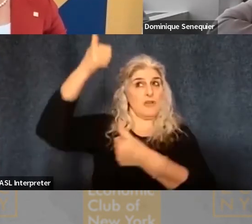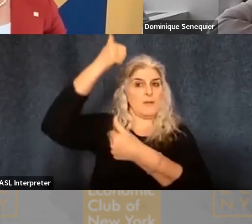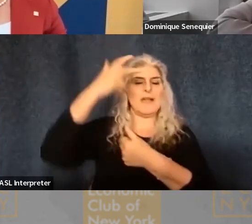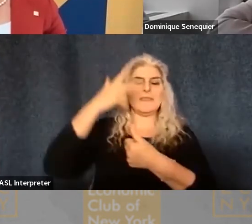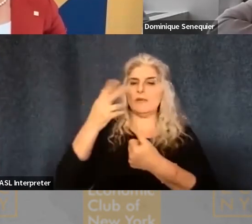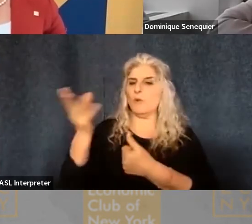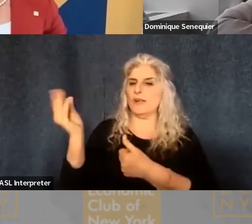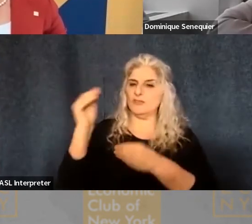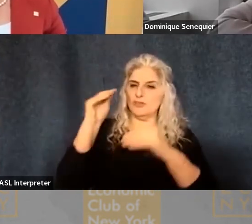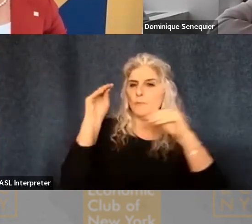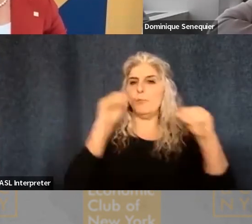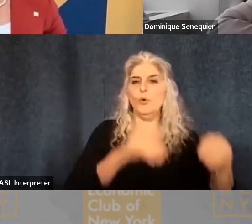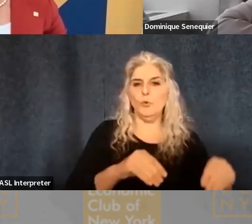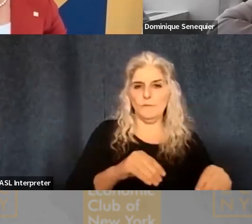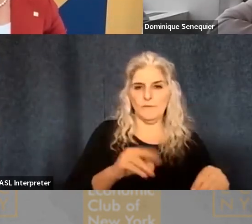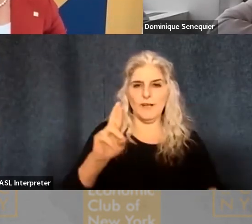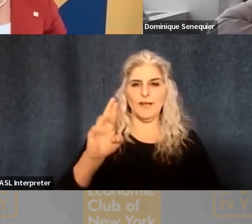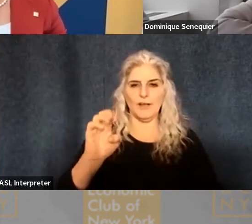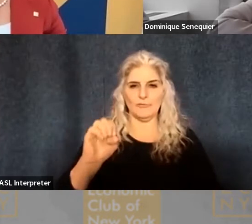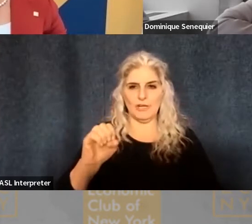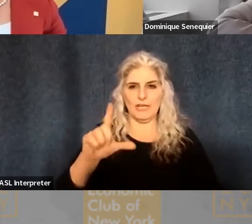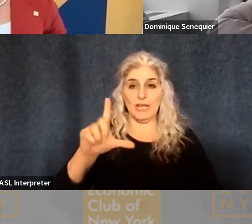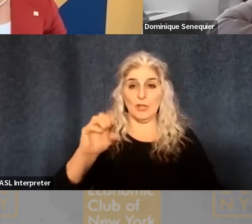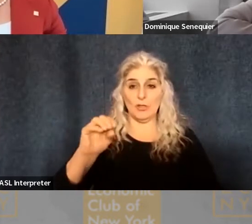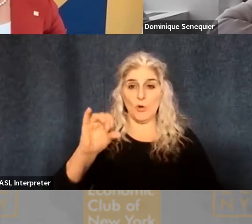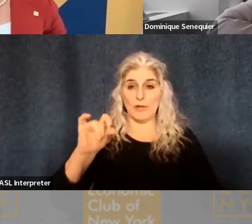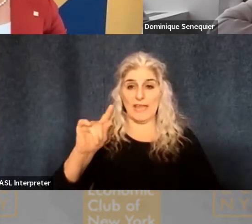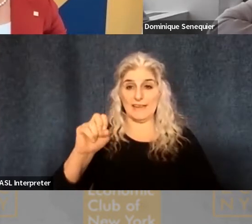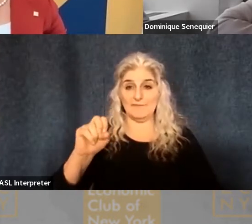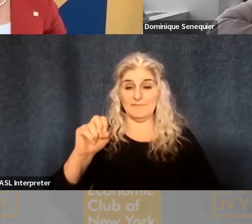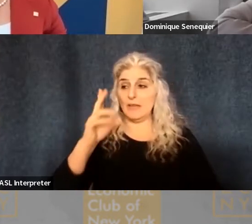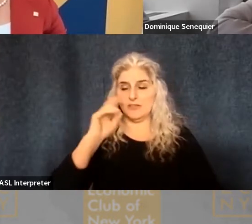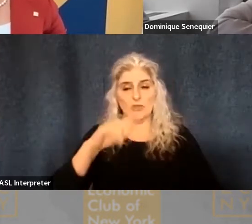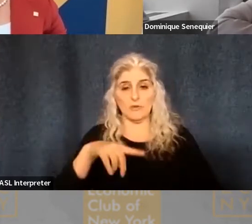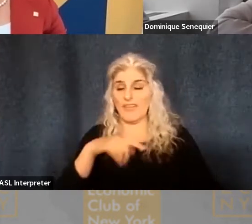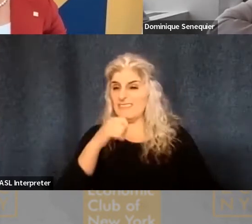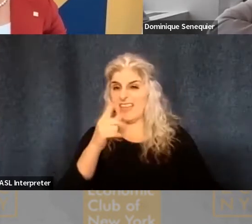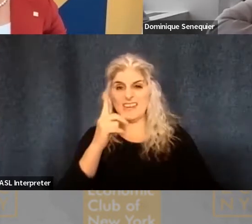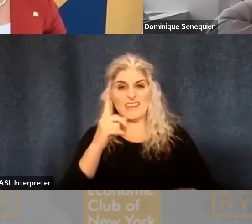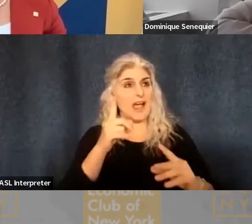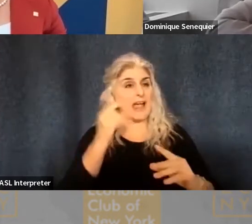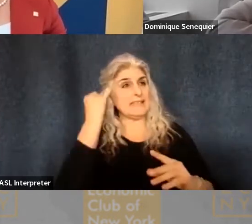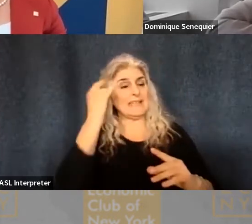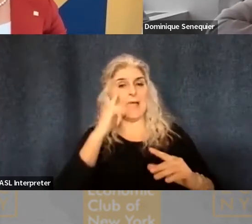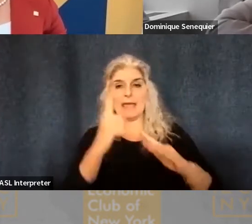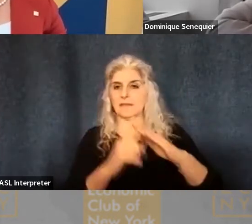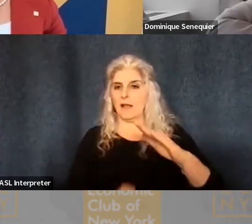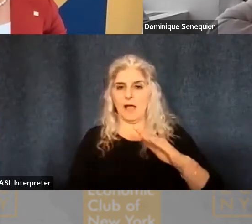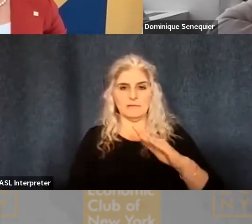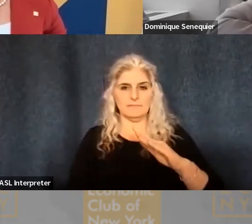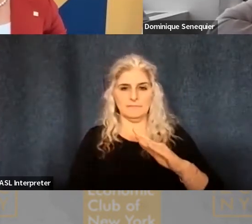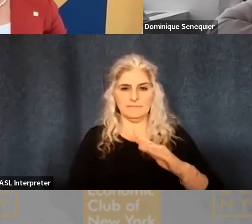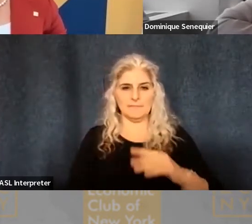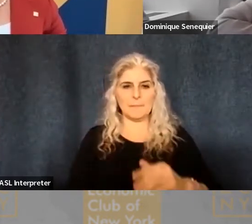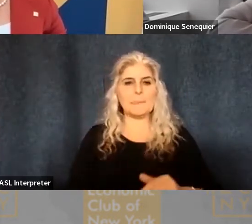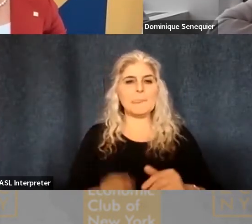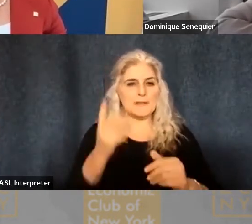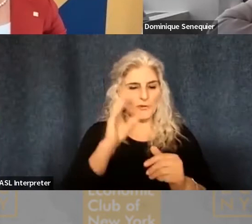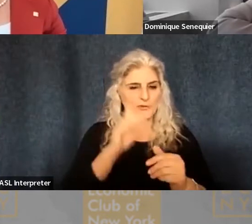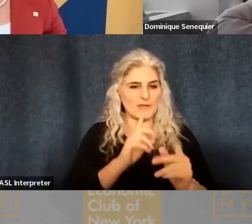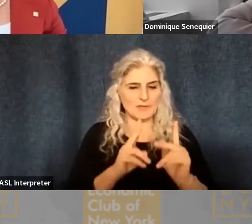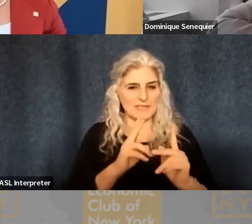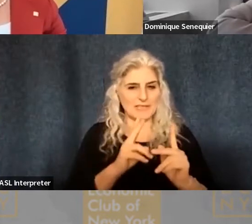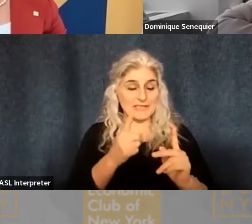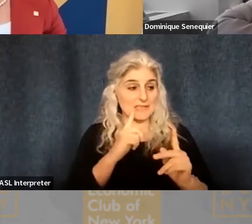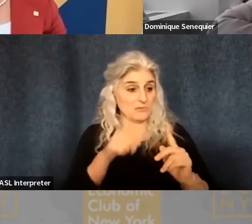So relocation is not gone away. And I think part of this is to say, I want you there to really when